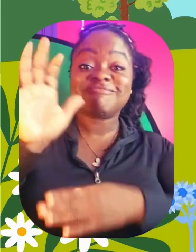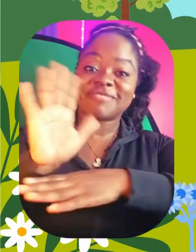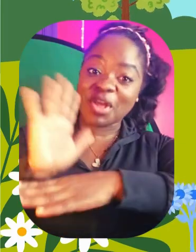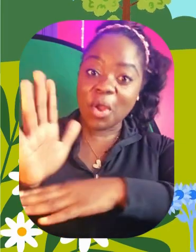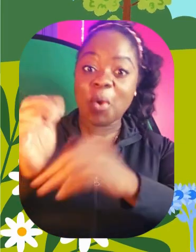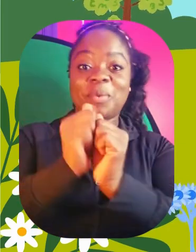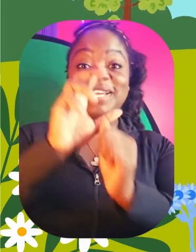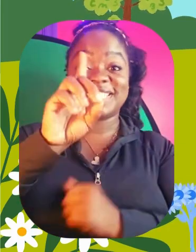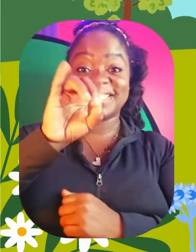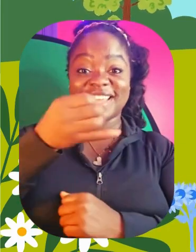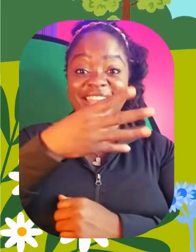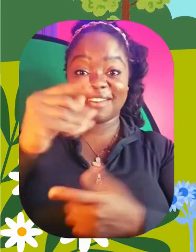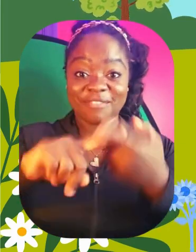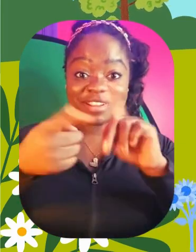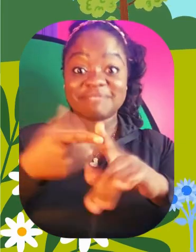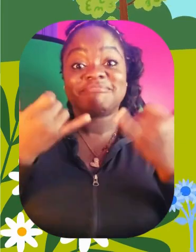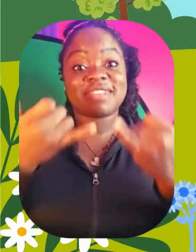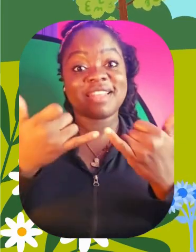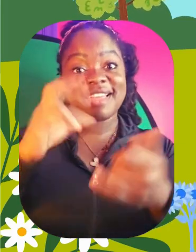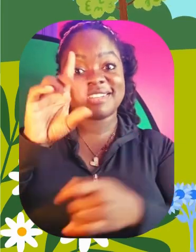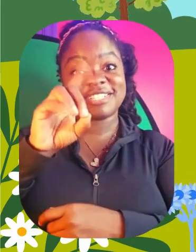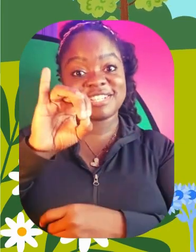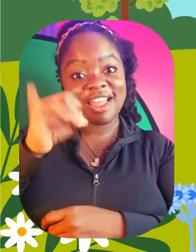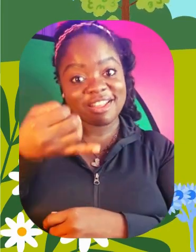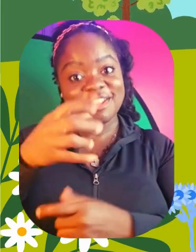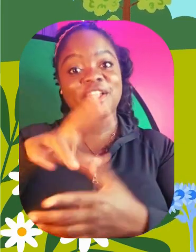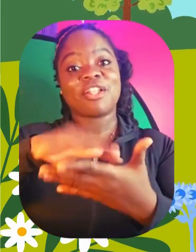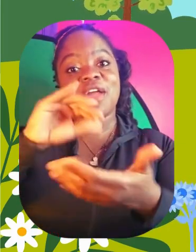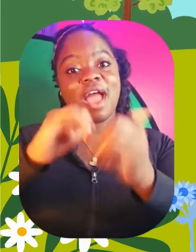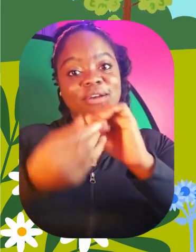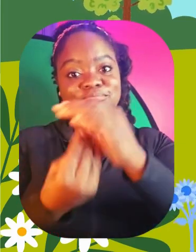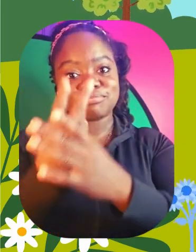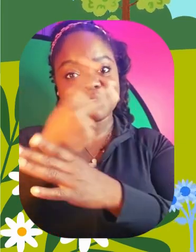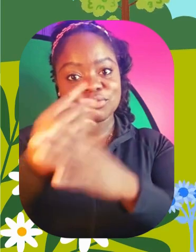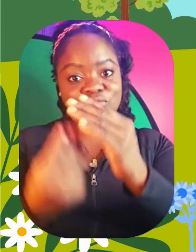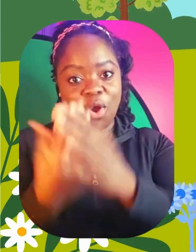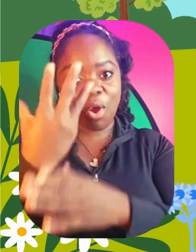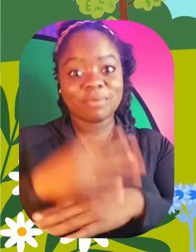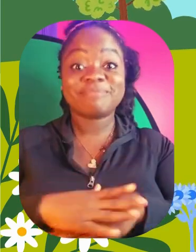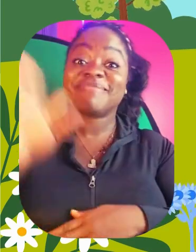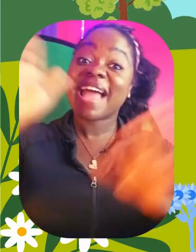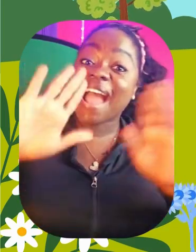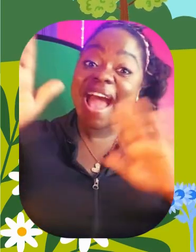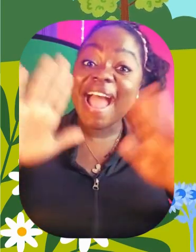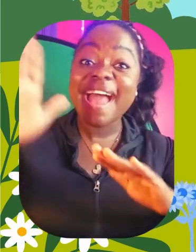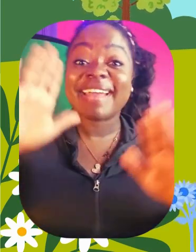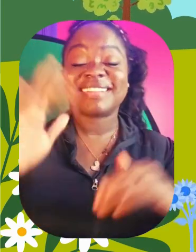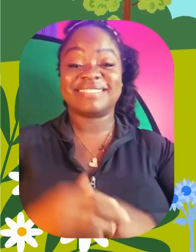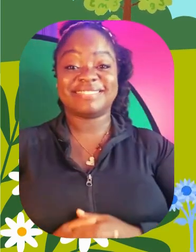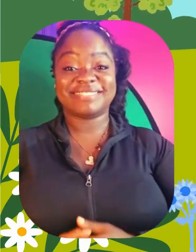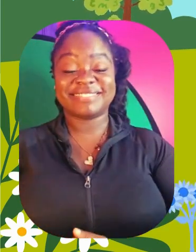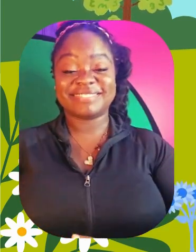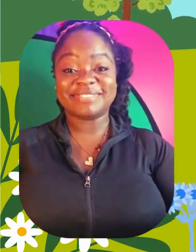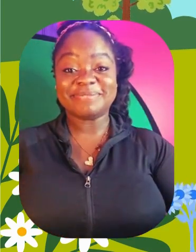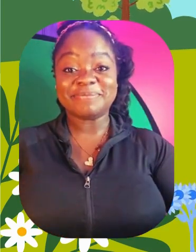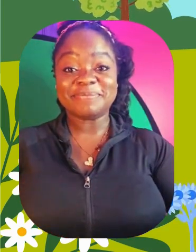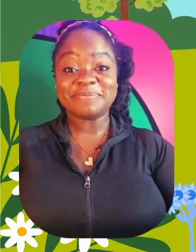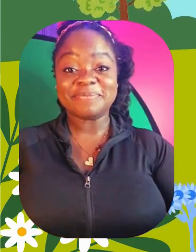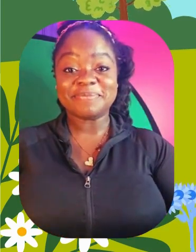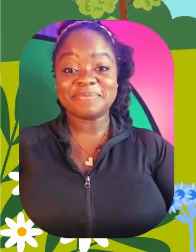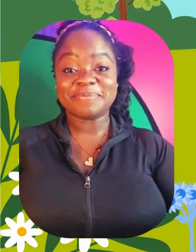Welcome to another episode with DJ and friends. Today, DJ learns how plants grow. Hi guys.